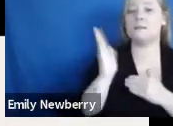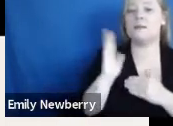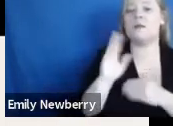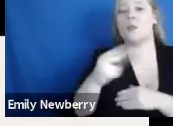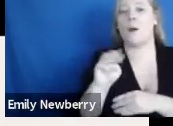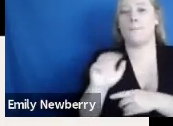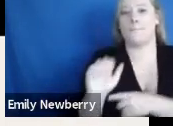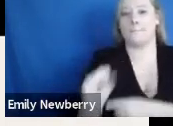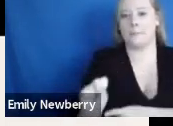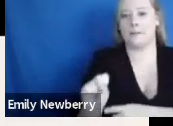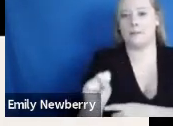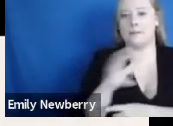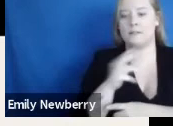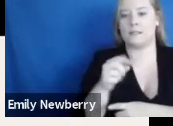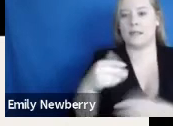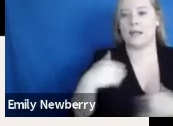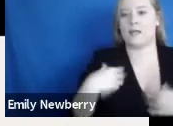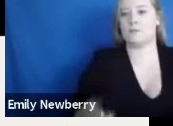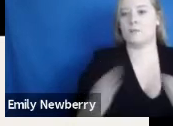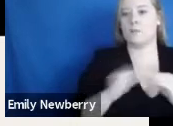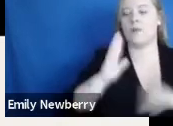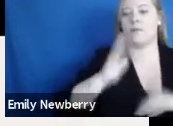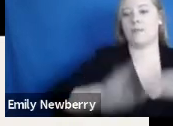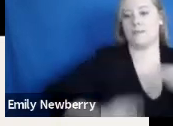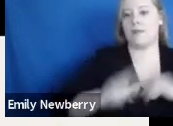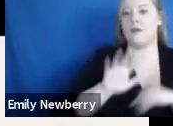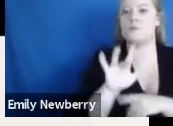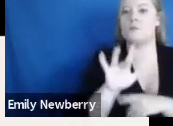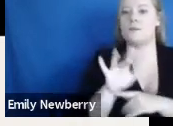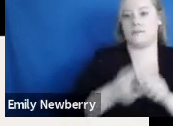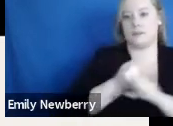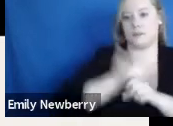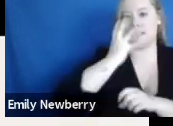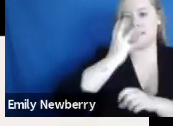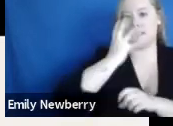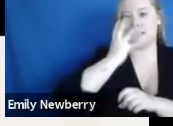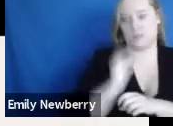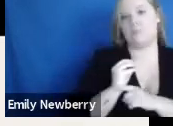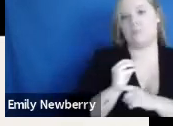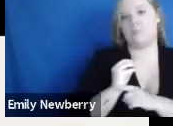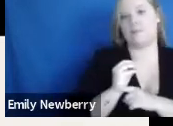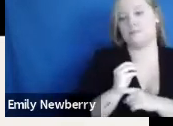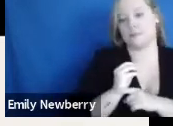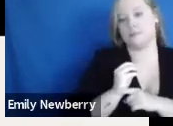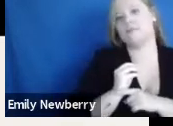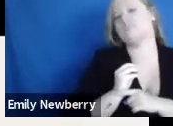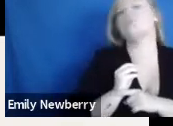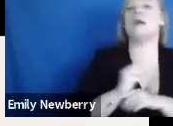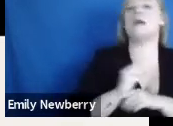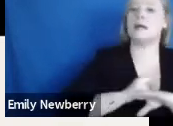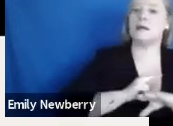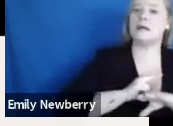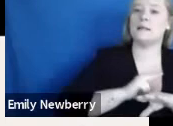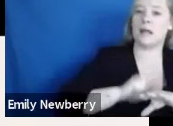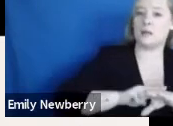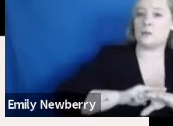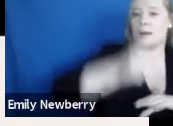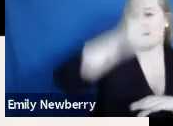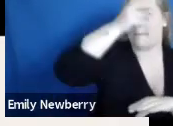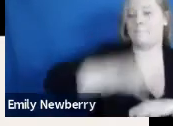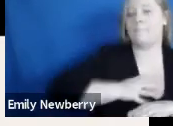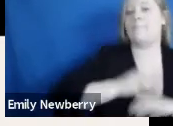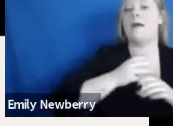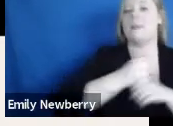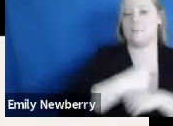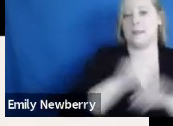and Tom has more than 25 years of experience in numerical modeling of natural and man-made hydrogeological